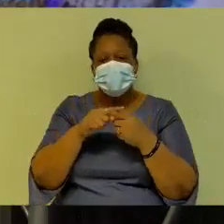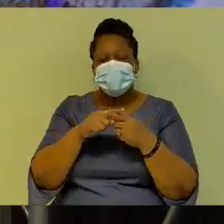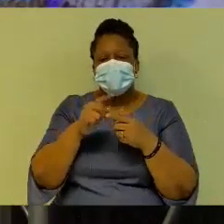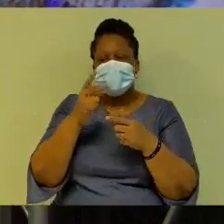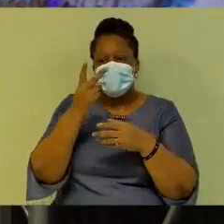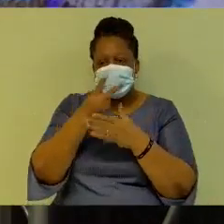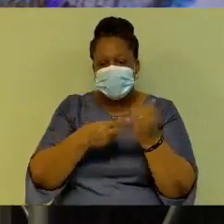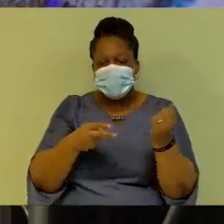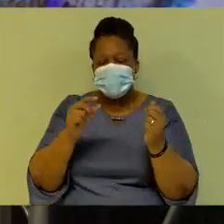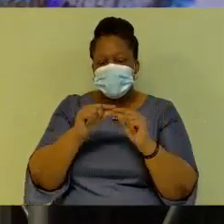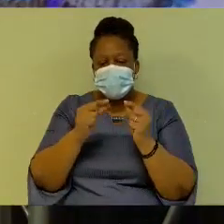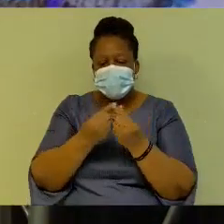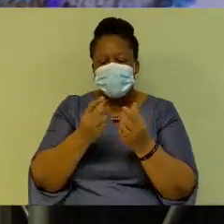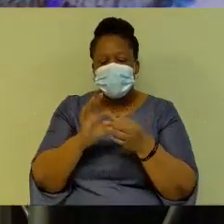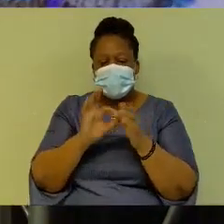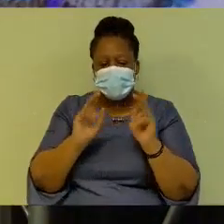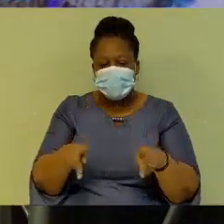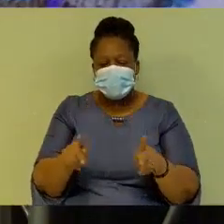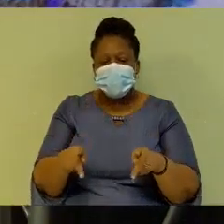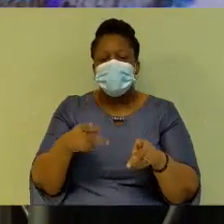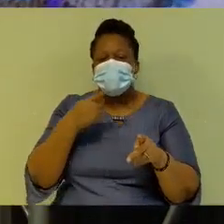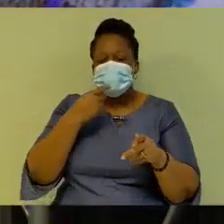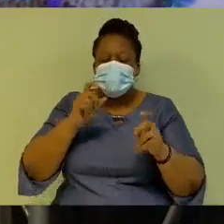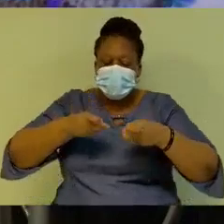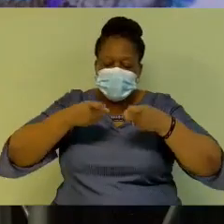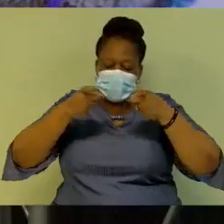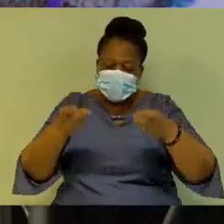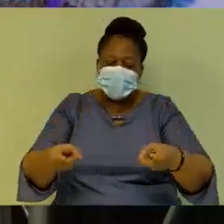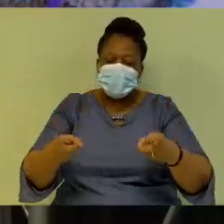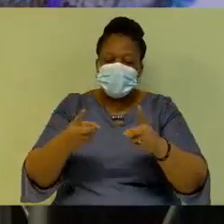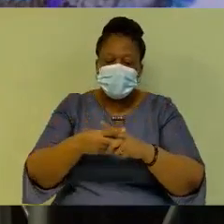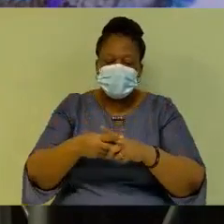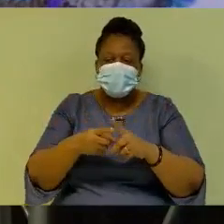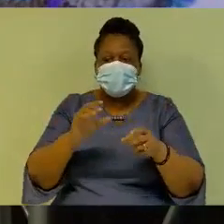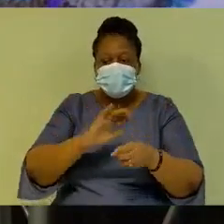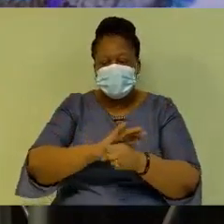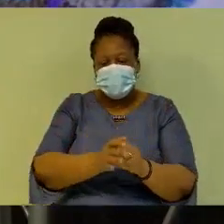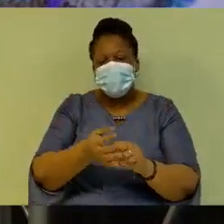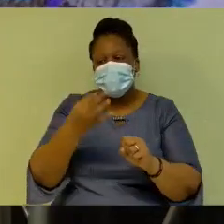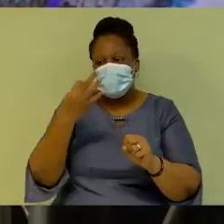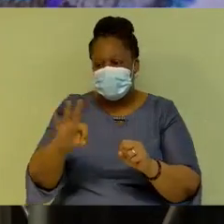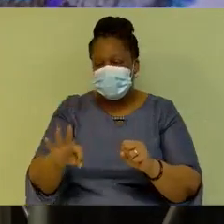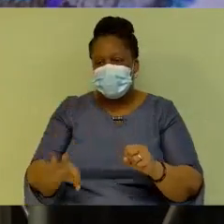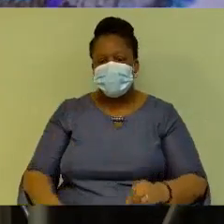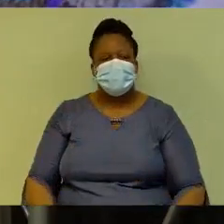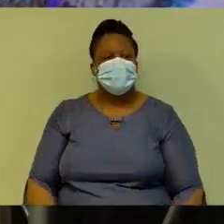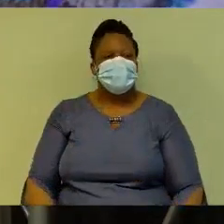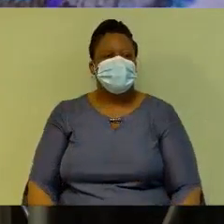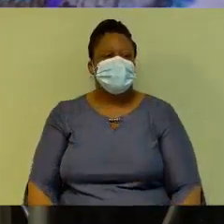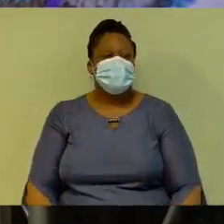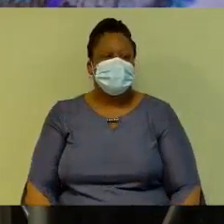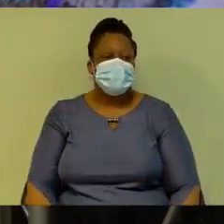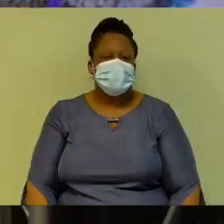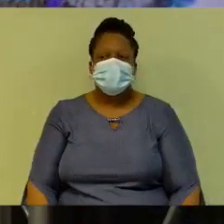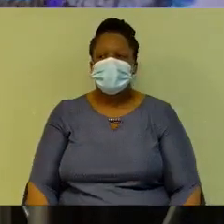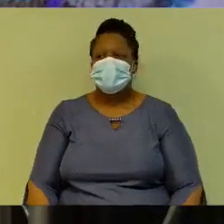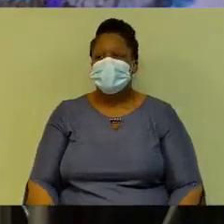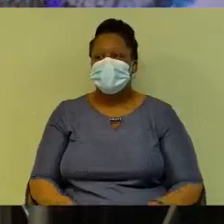for your donation. People continue to donate to the COVID-19 response, showing